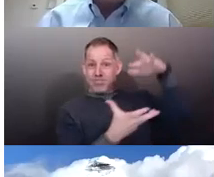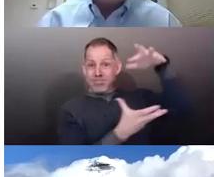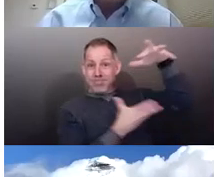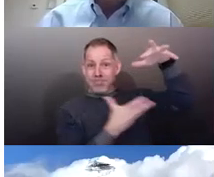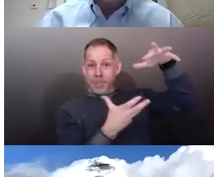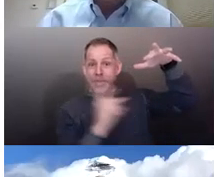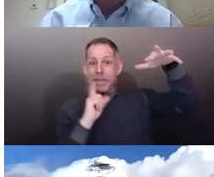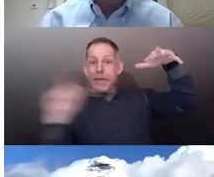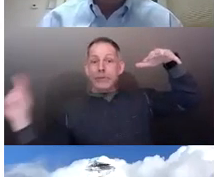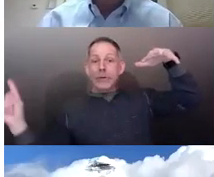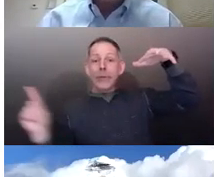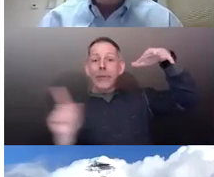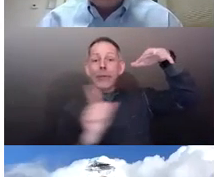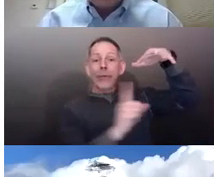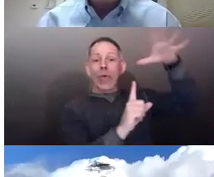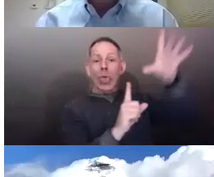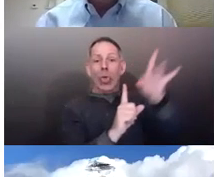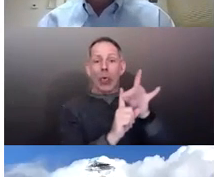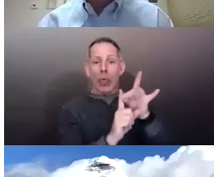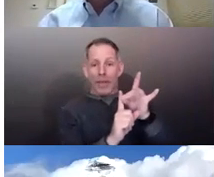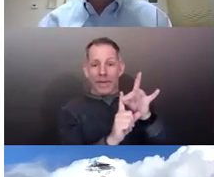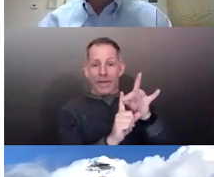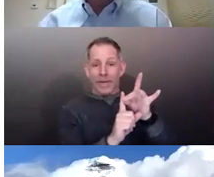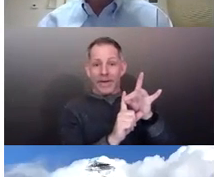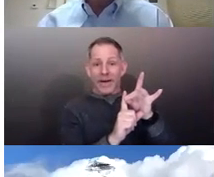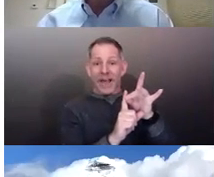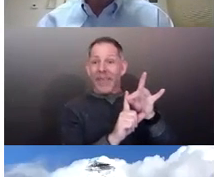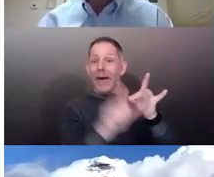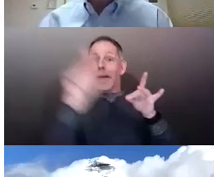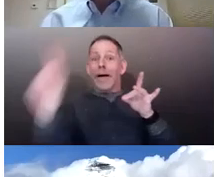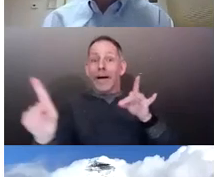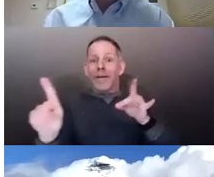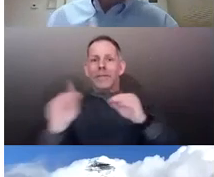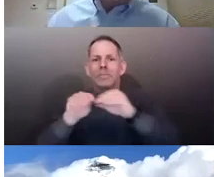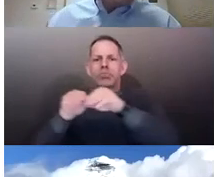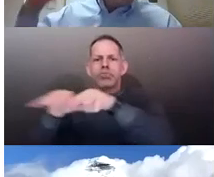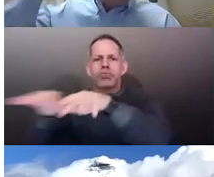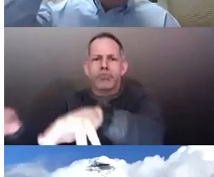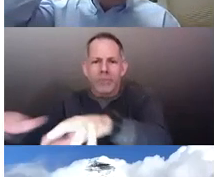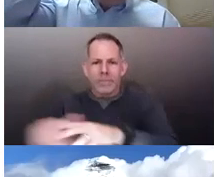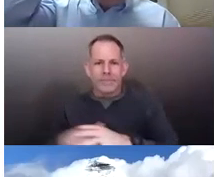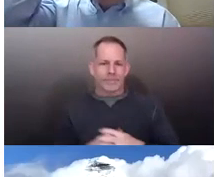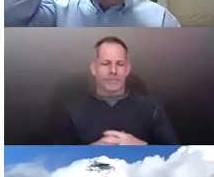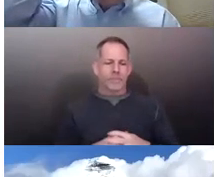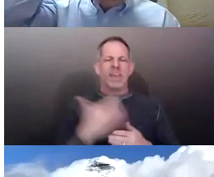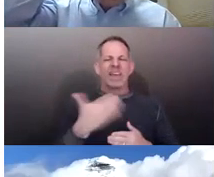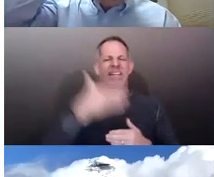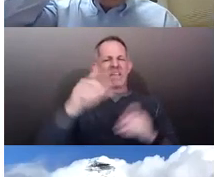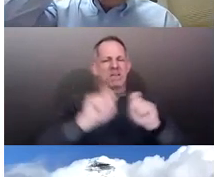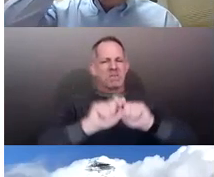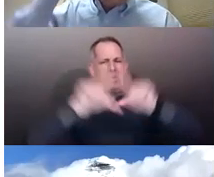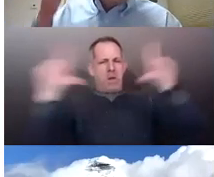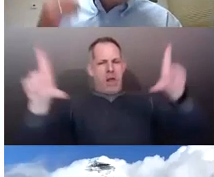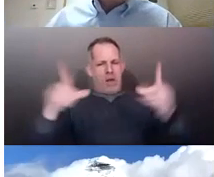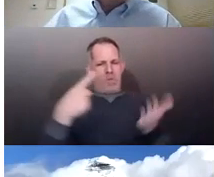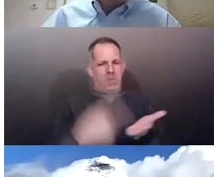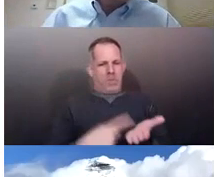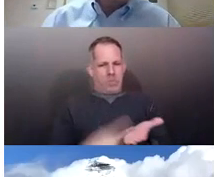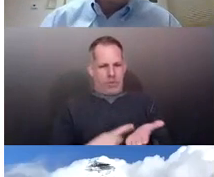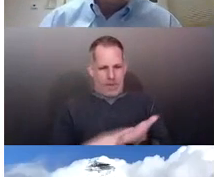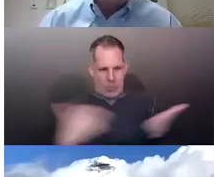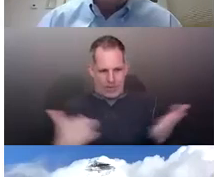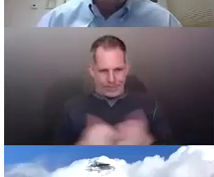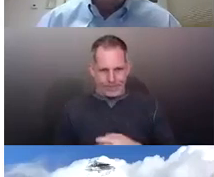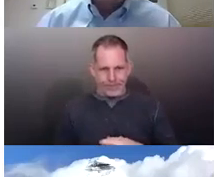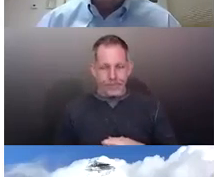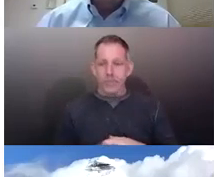many people get infected. Next slide, please. So what do we do about this? Well, I